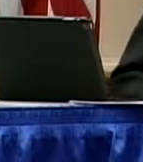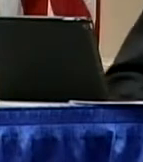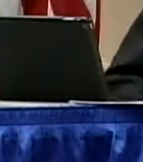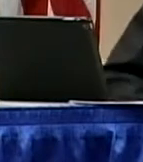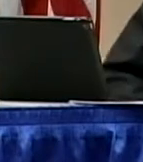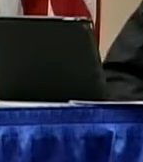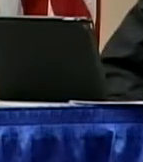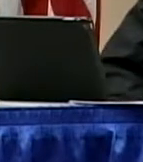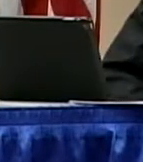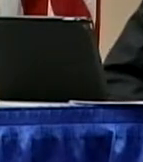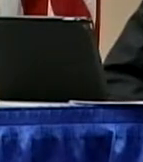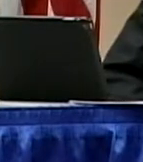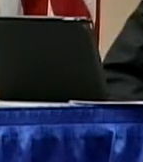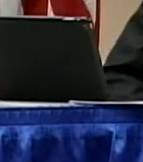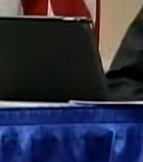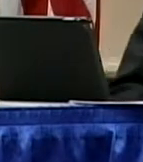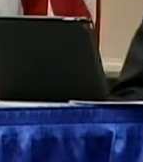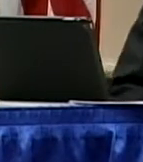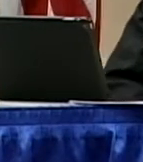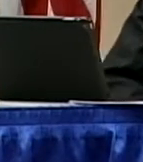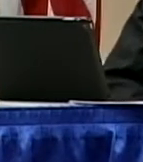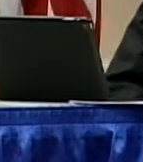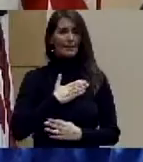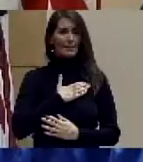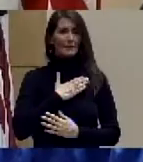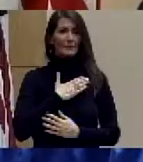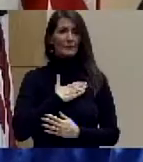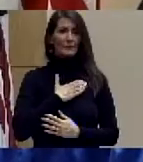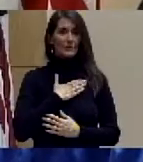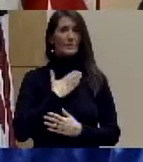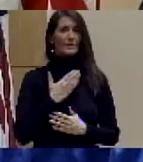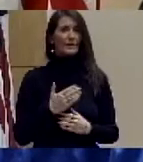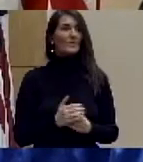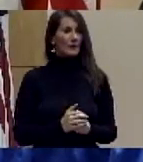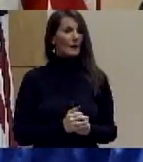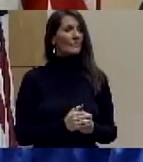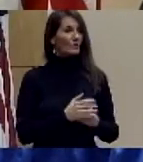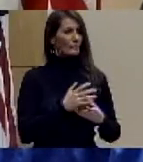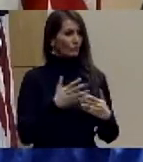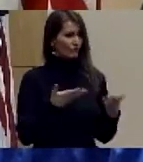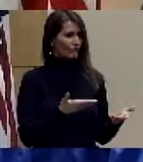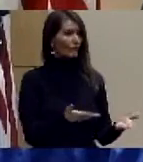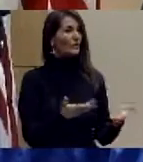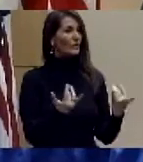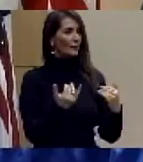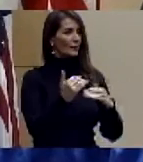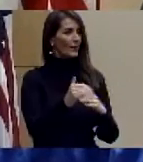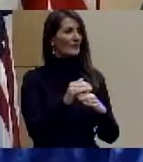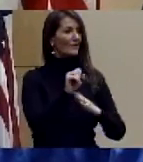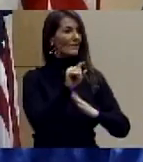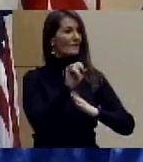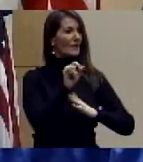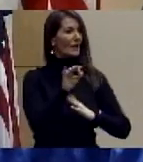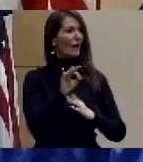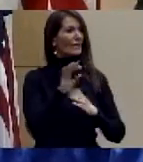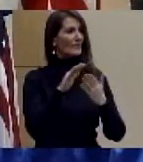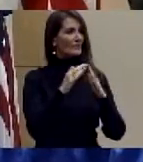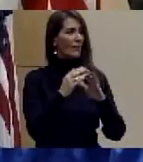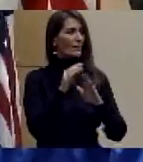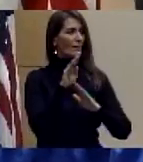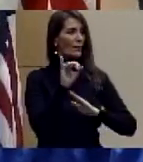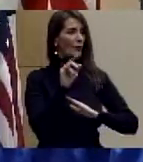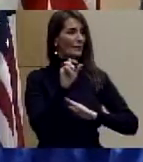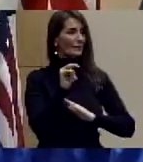Good evening. I'm pleased to present the State of the Town of Brighton address to all of you this